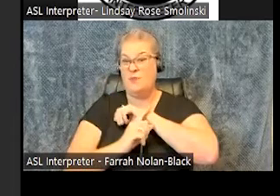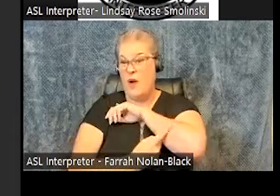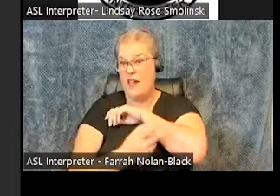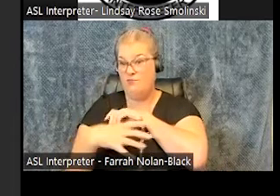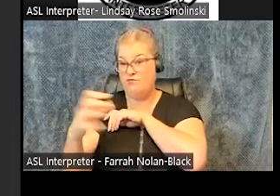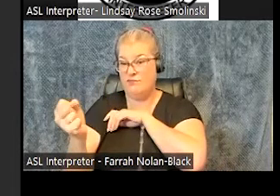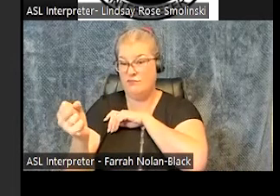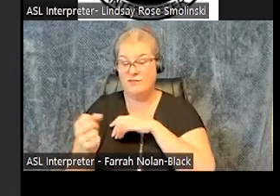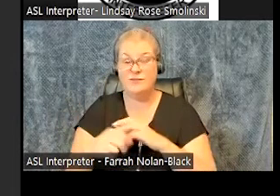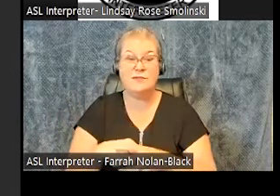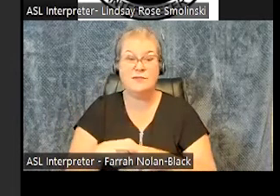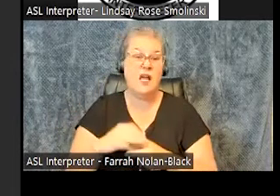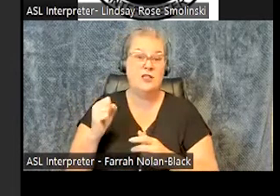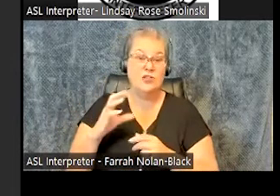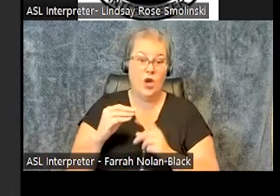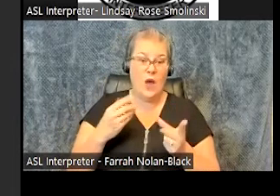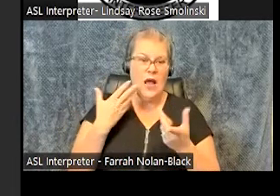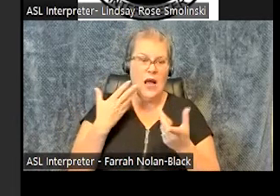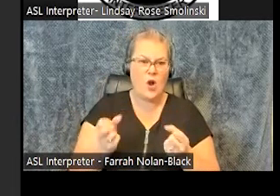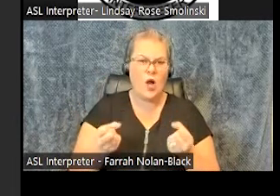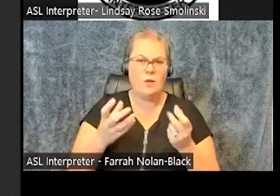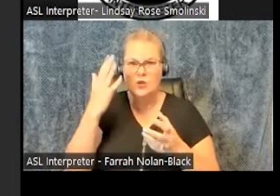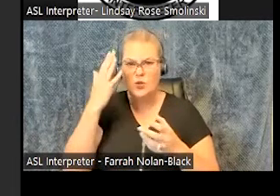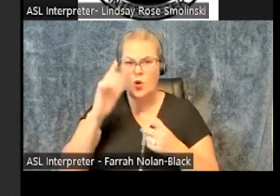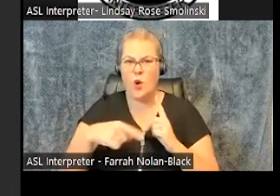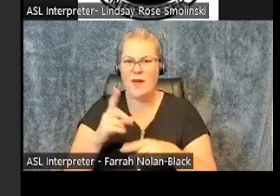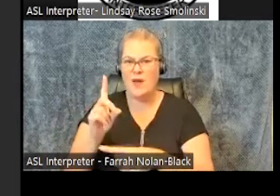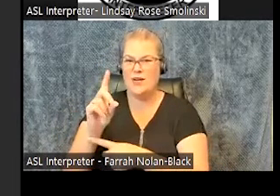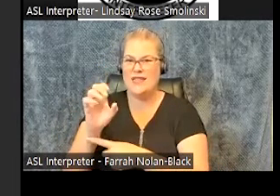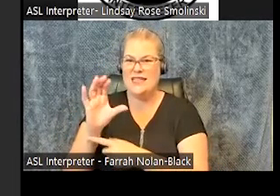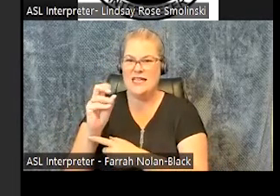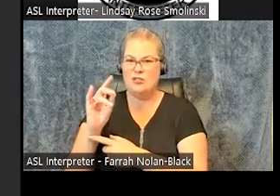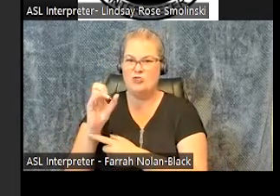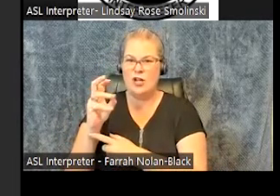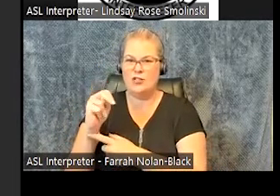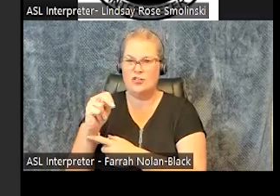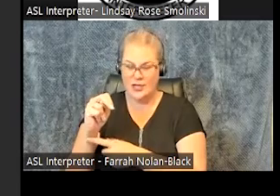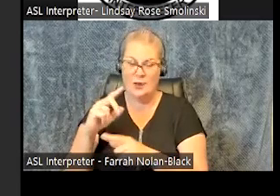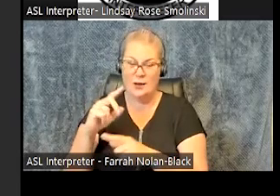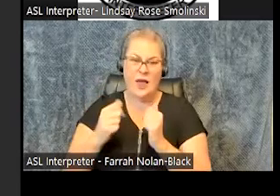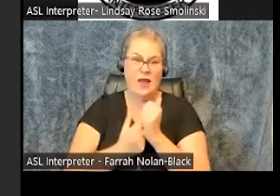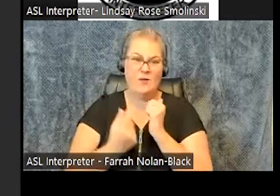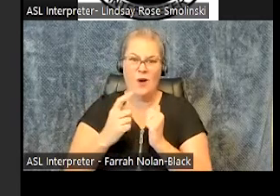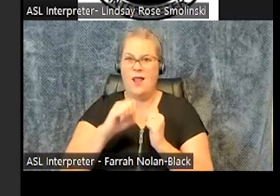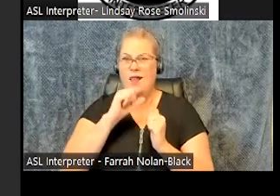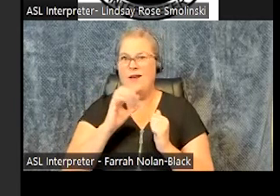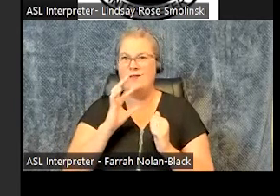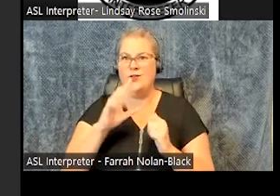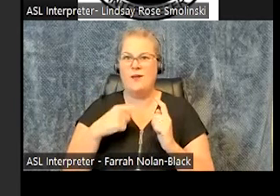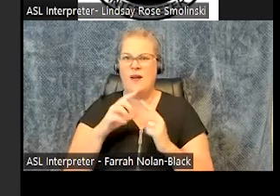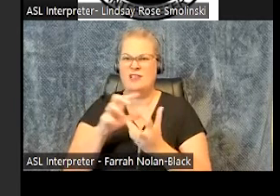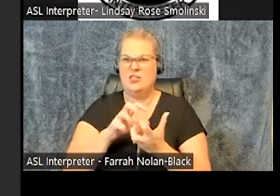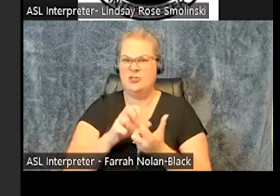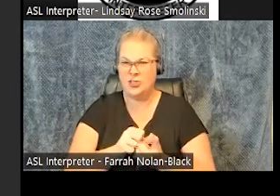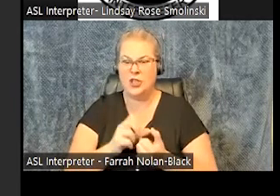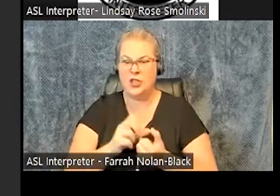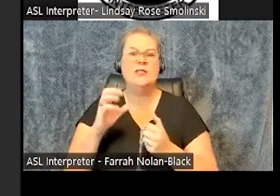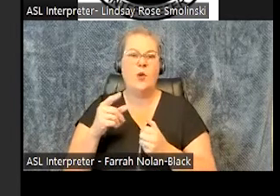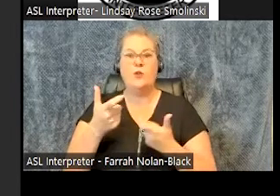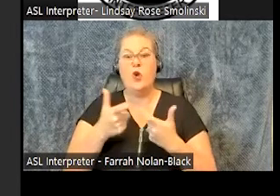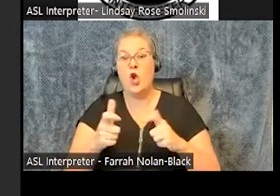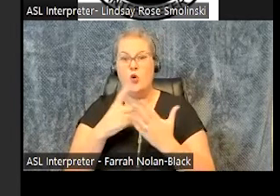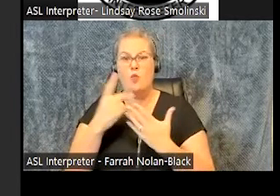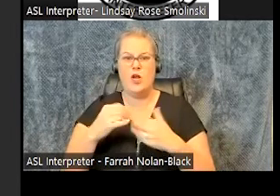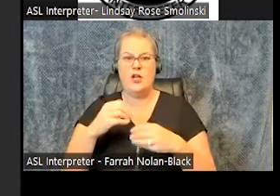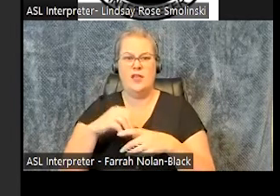So I don't know how much y'all know about deconstruction, but everyone loves to talk about it, right? So this is a huge project in San Francisco we did.